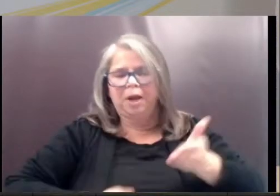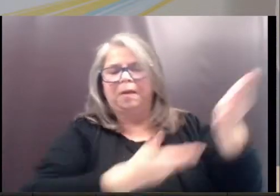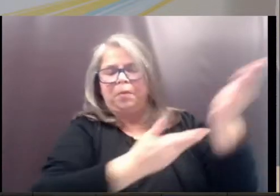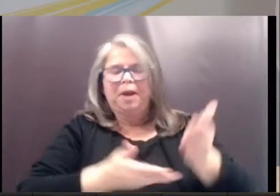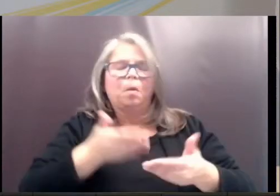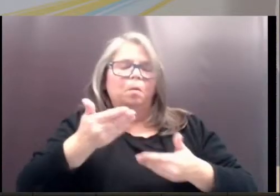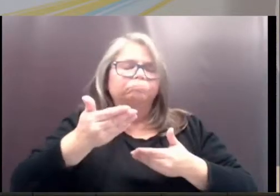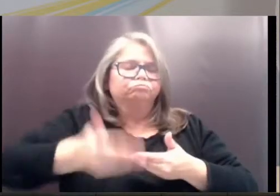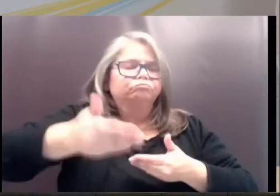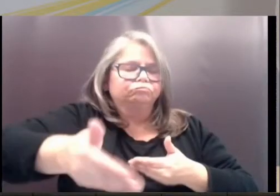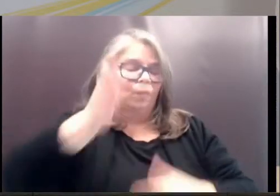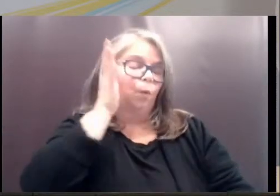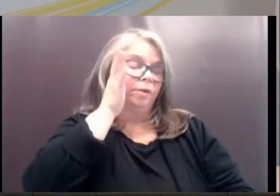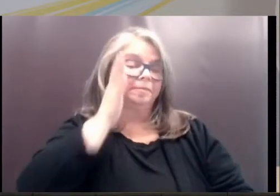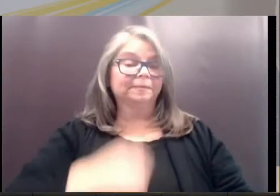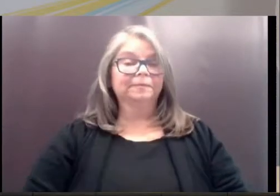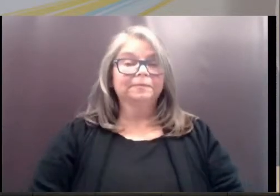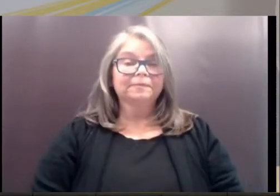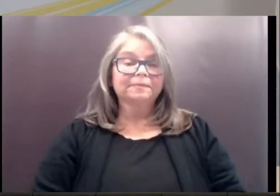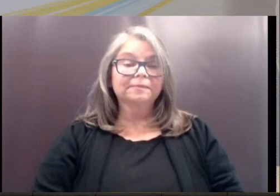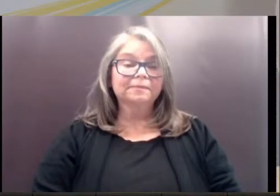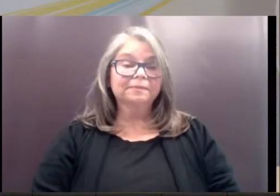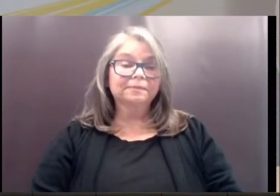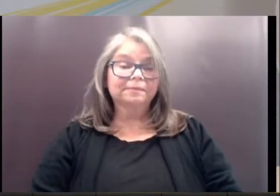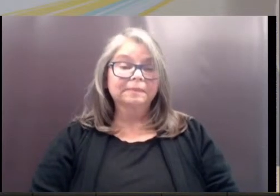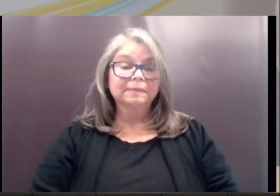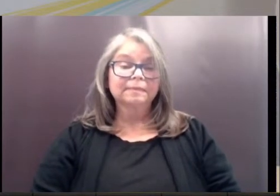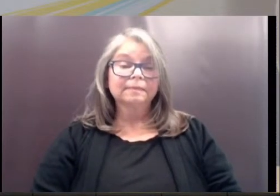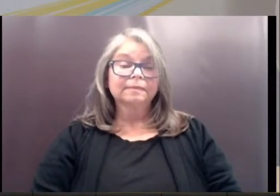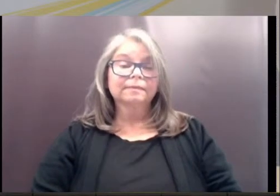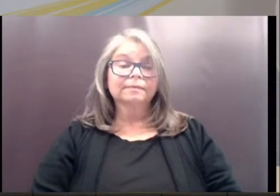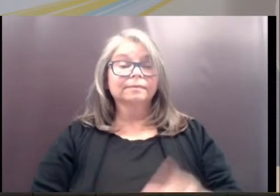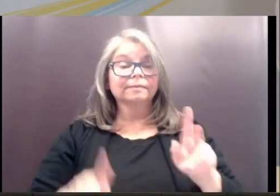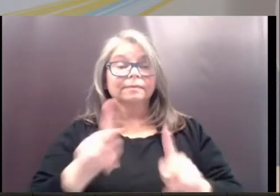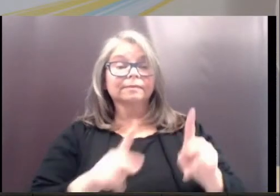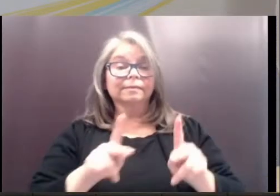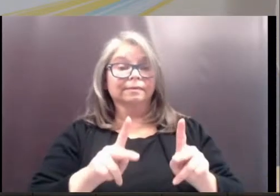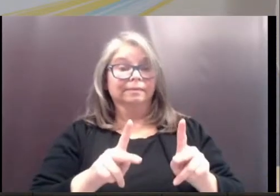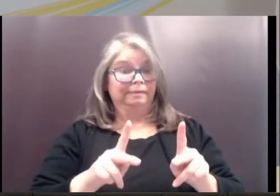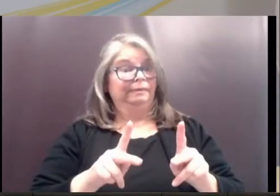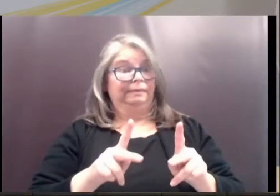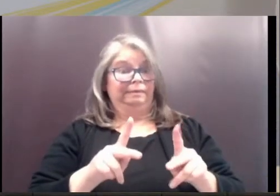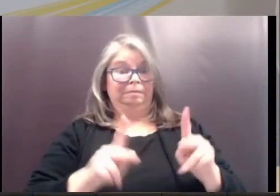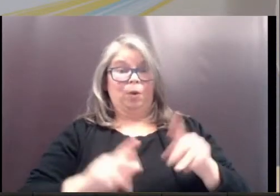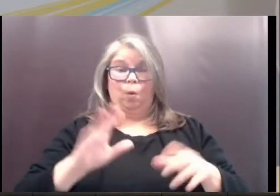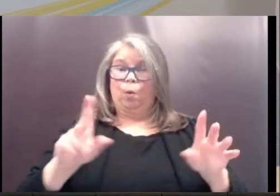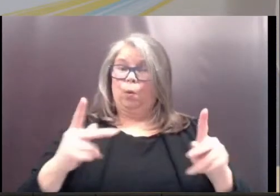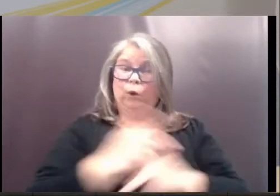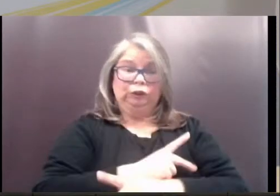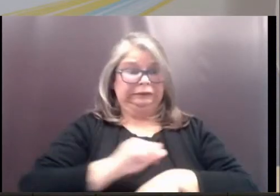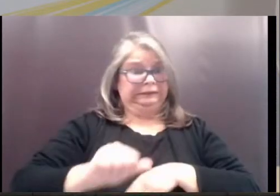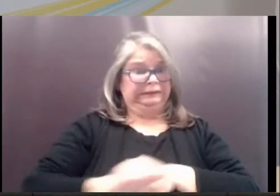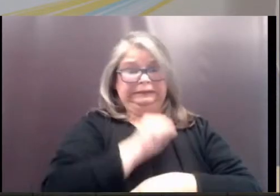get people vaccinated that are the most vulnerable, it will benefit all of us.